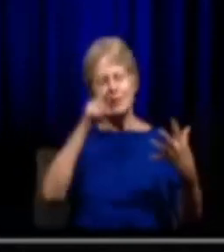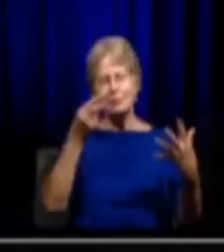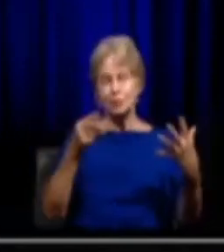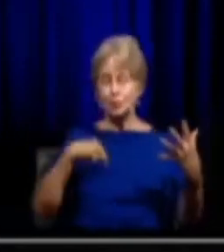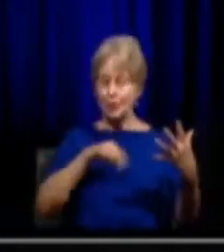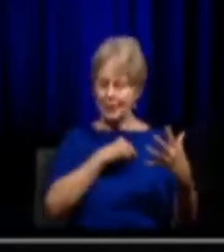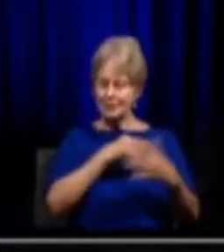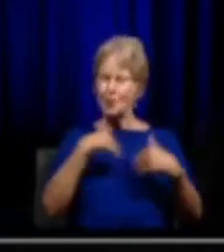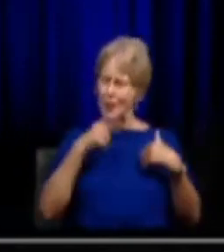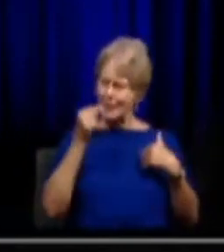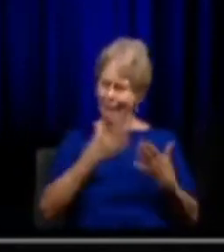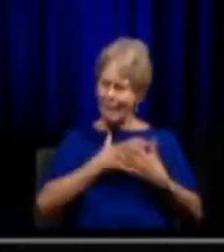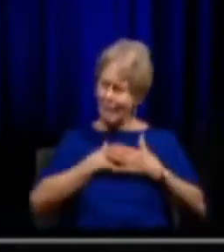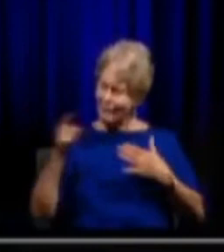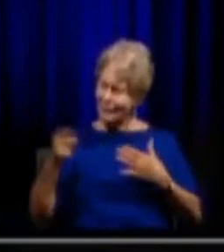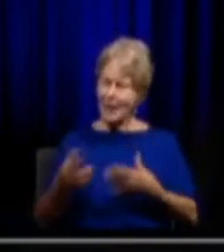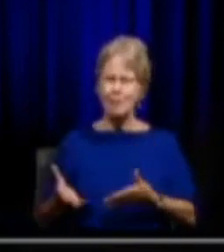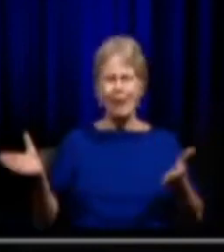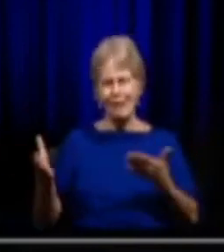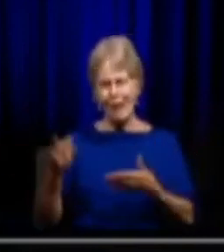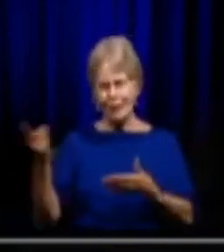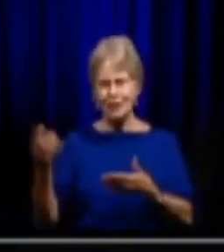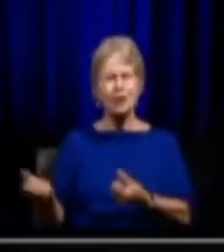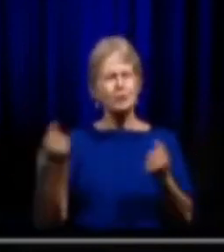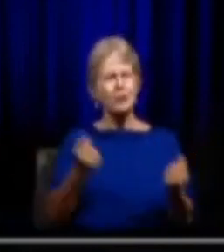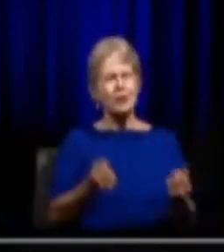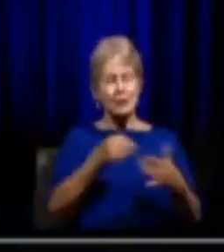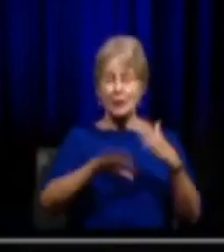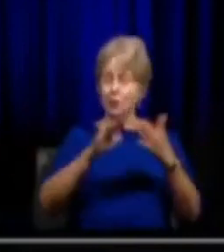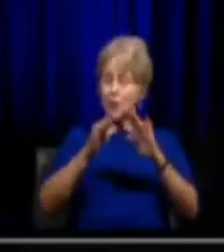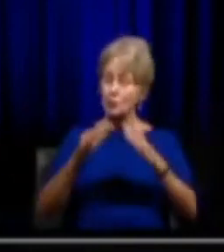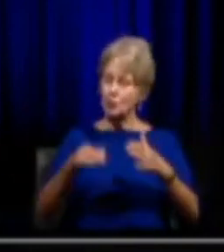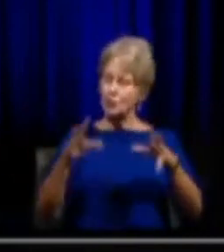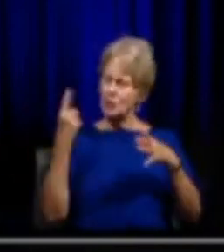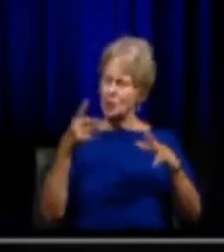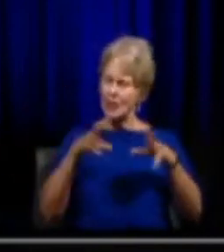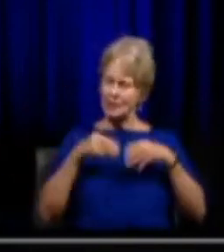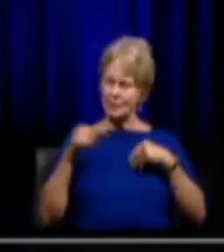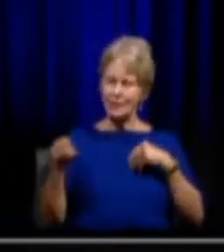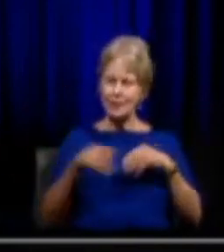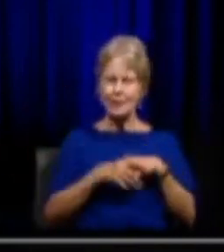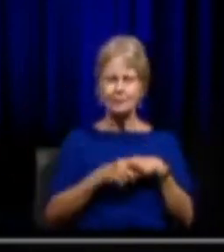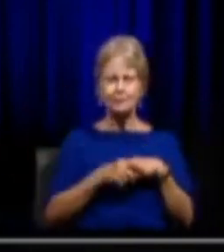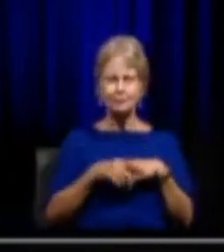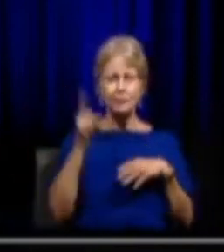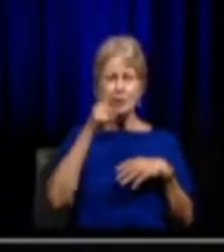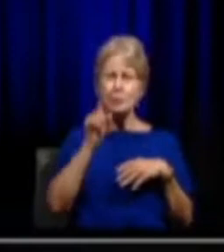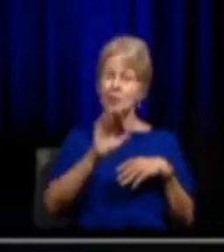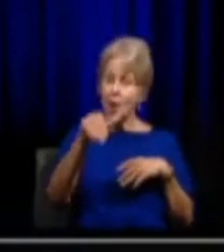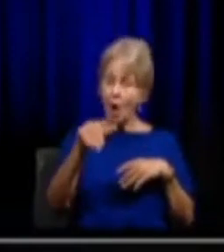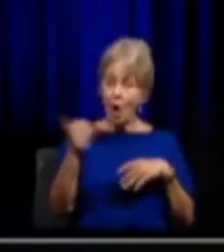love and encourage and bring into a place of community and acceptance. Lord, and even right now, that whether people are at home or in here, Lord God, that